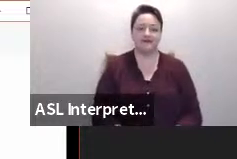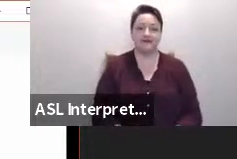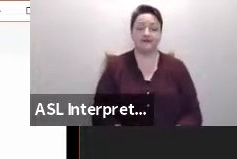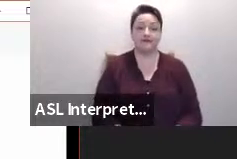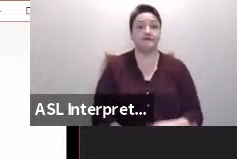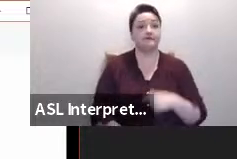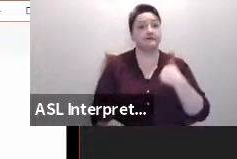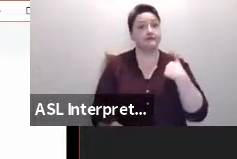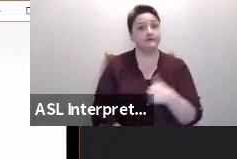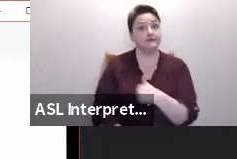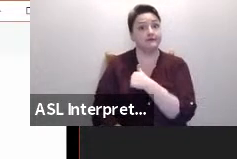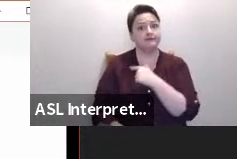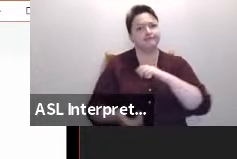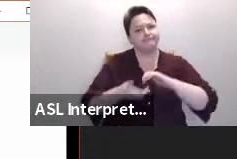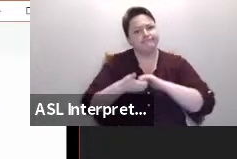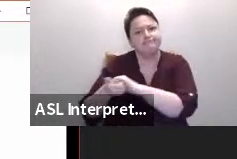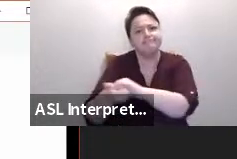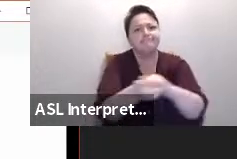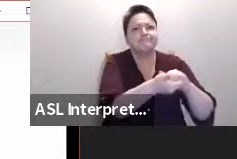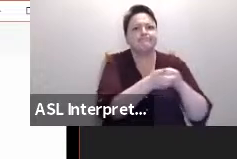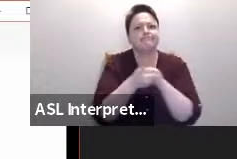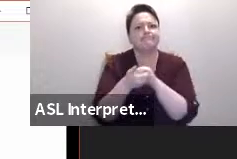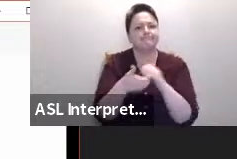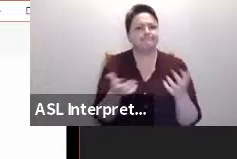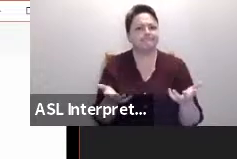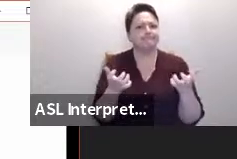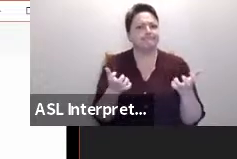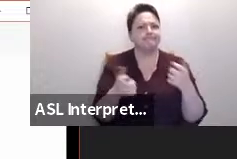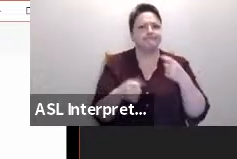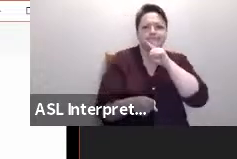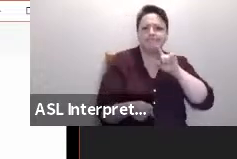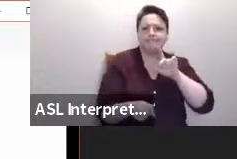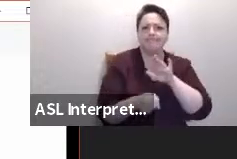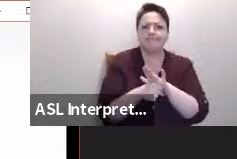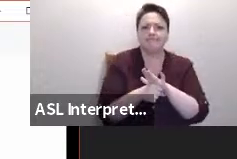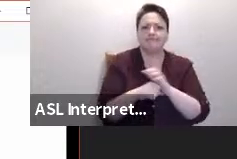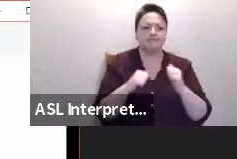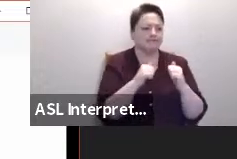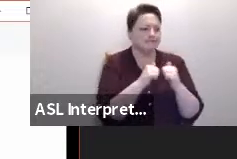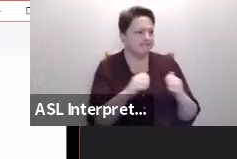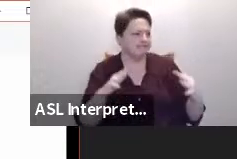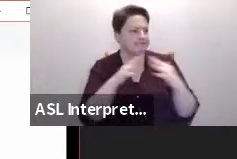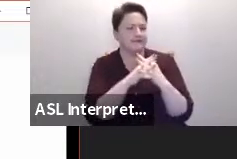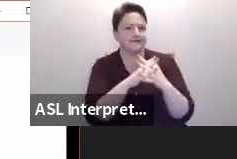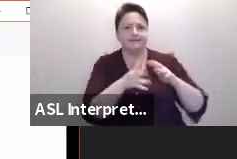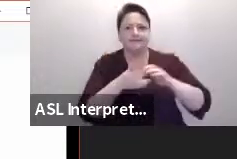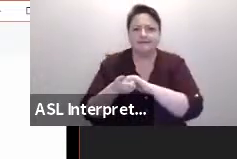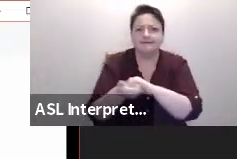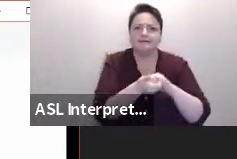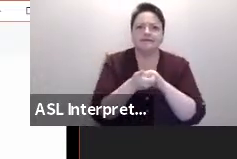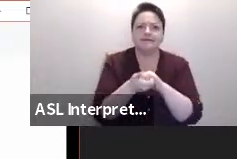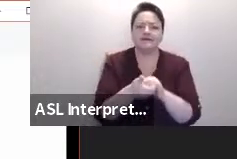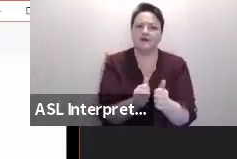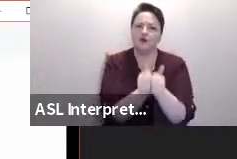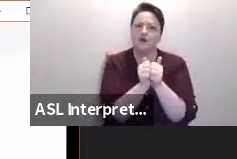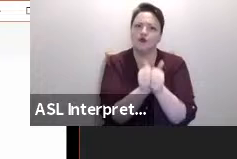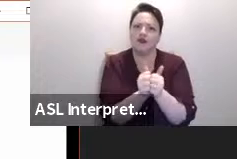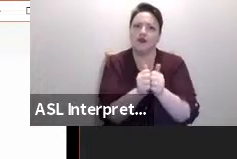We are committed to partnerships, co-creation, and co-ownership of solutions with